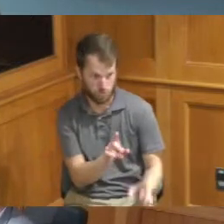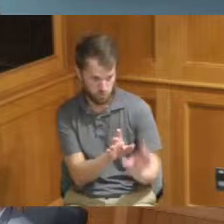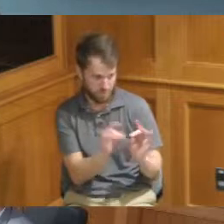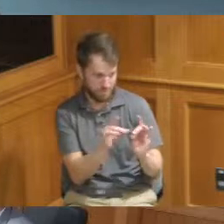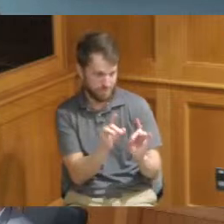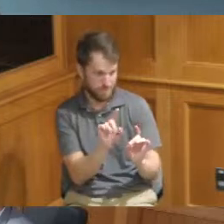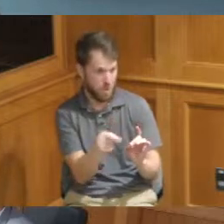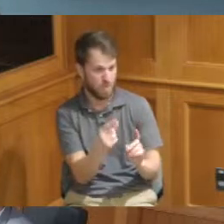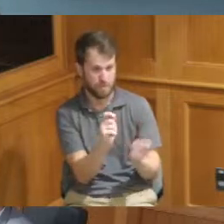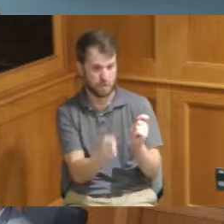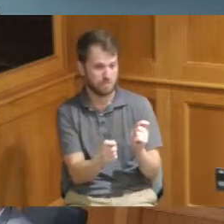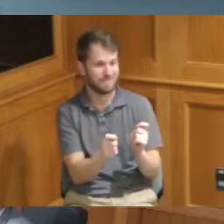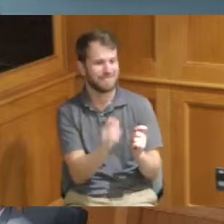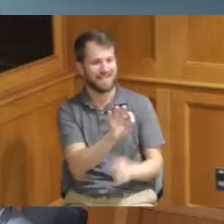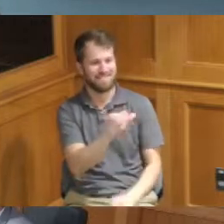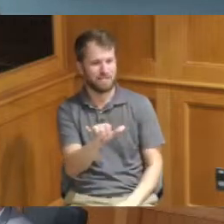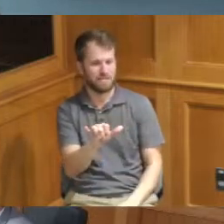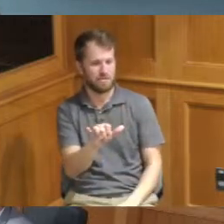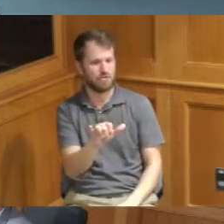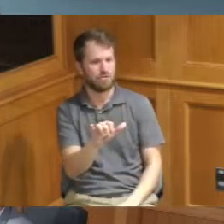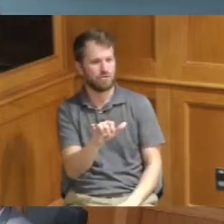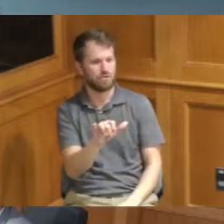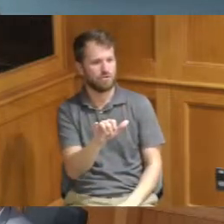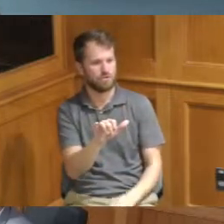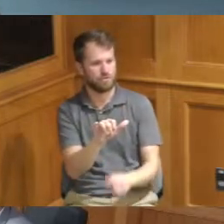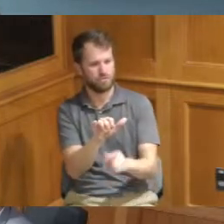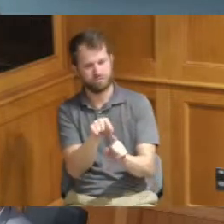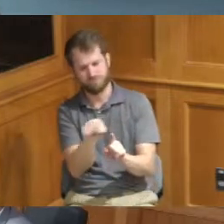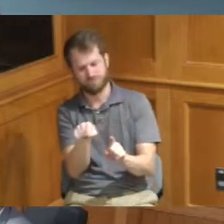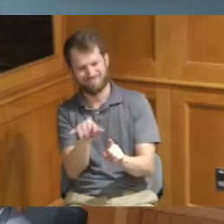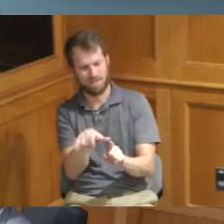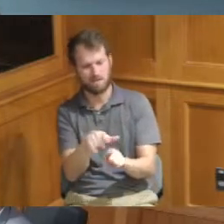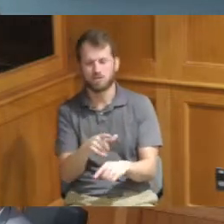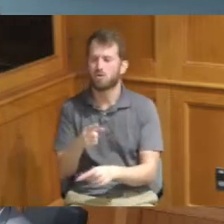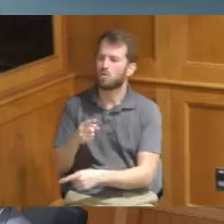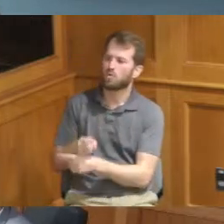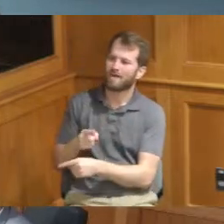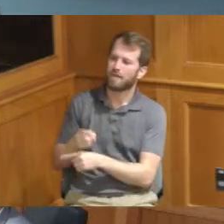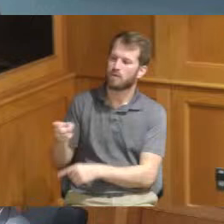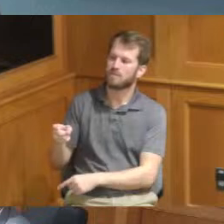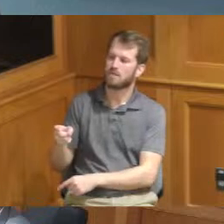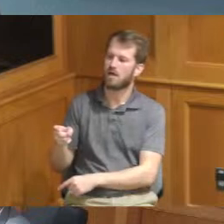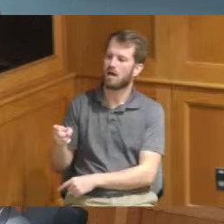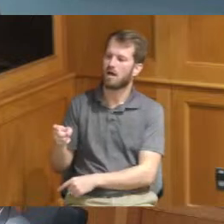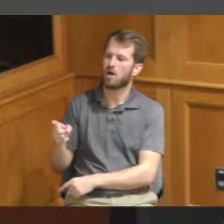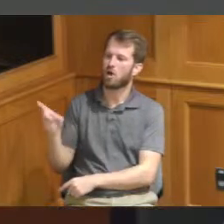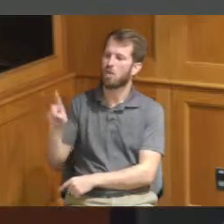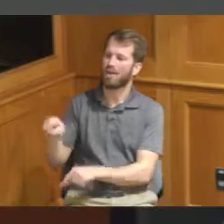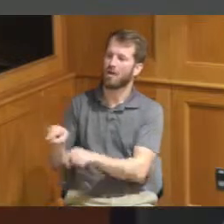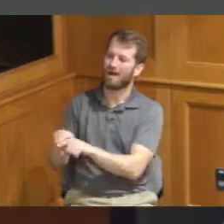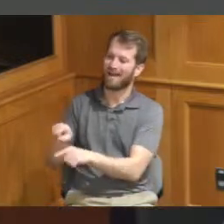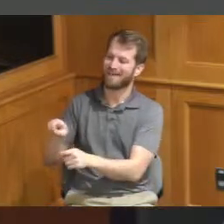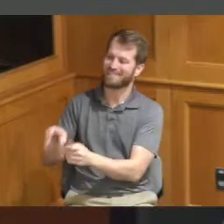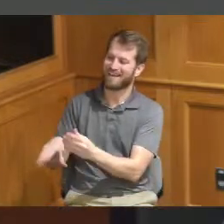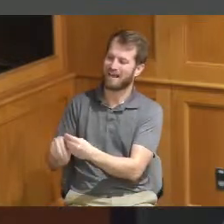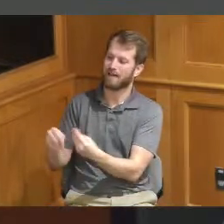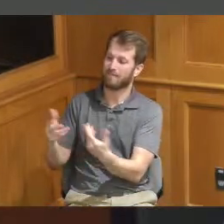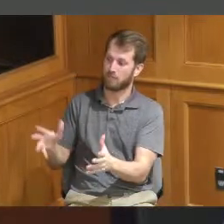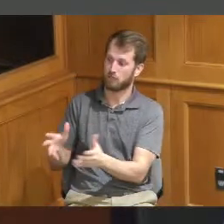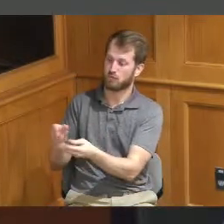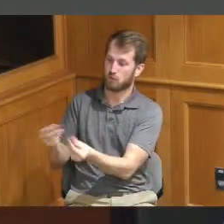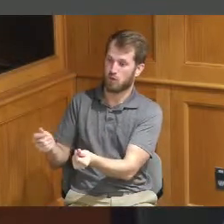is the fiscal year? Yeah, there was a whereas added that says, be it further resolved that grant